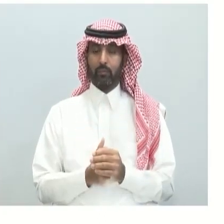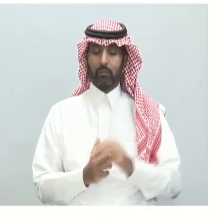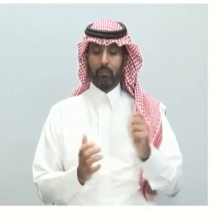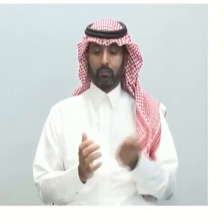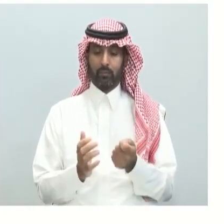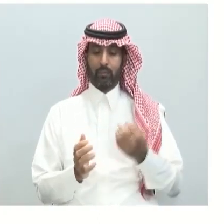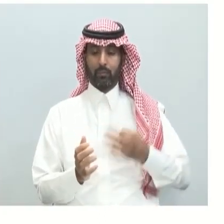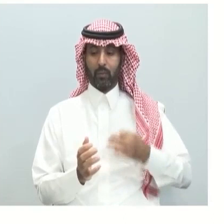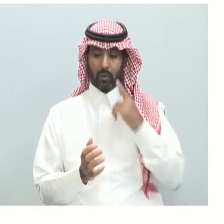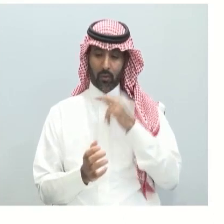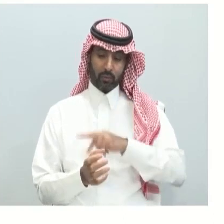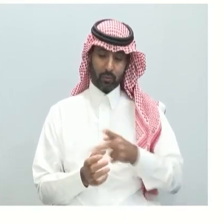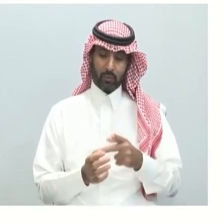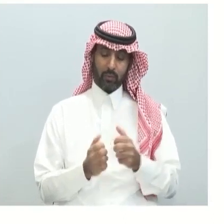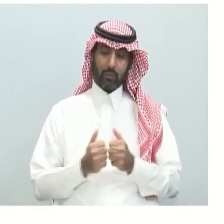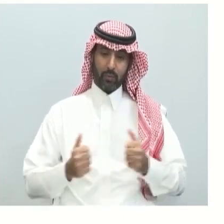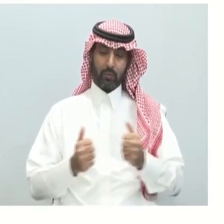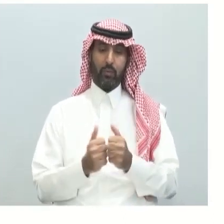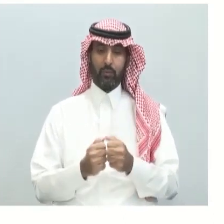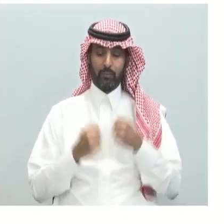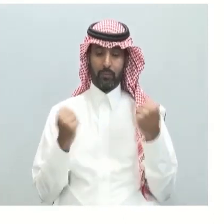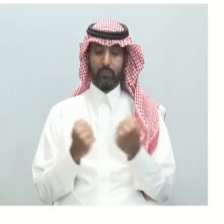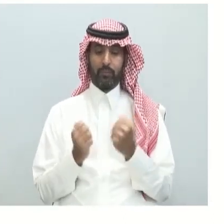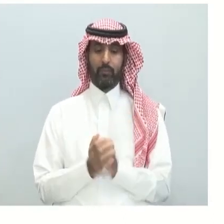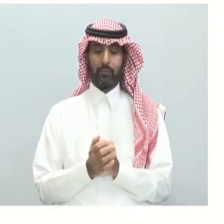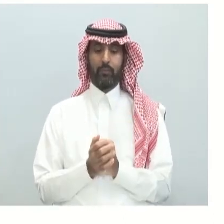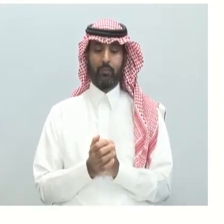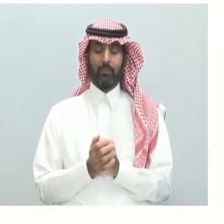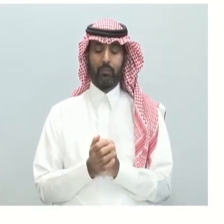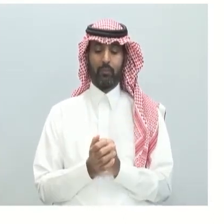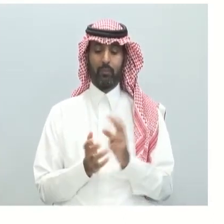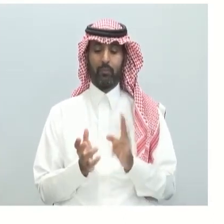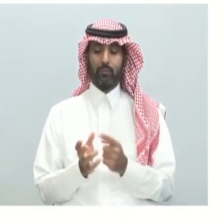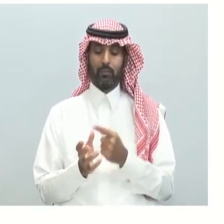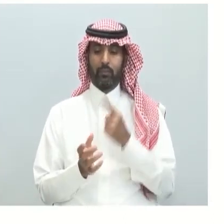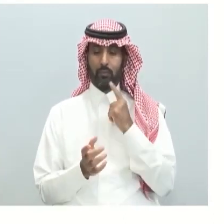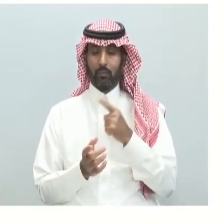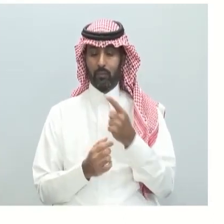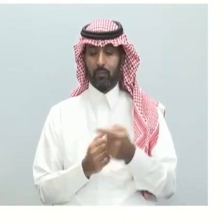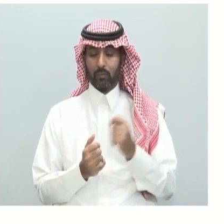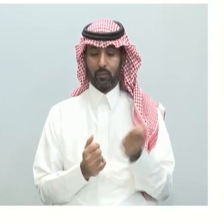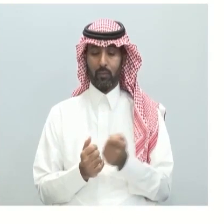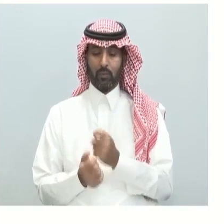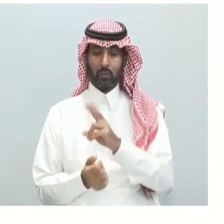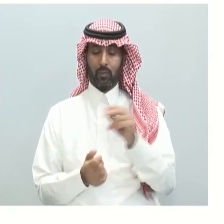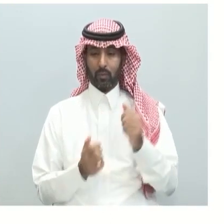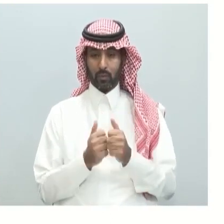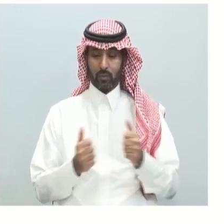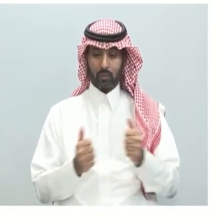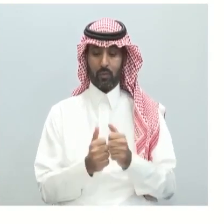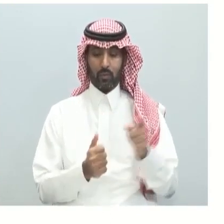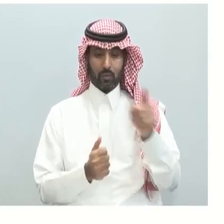benefits of changing the family practice, list the disadvantages of changing family practice, write examples for the